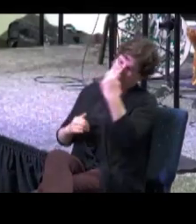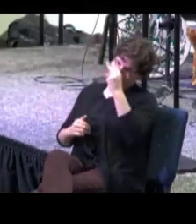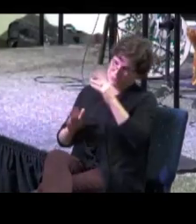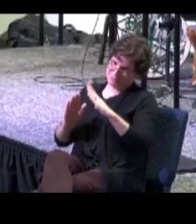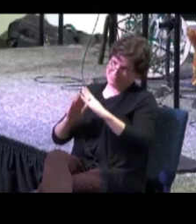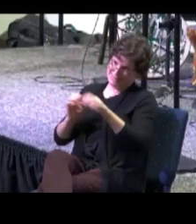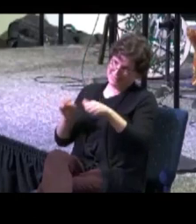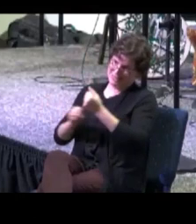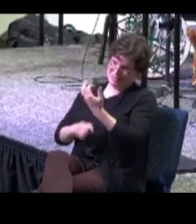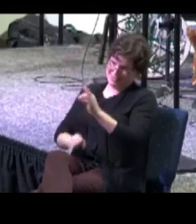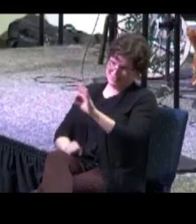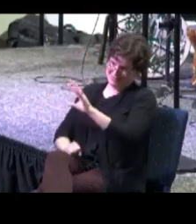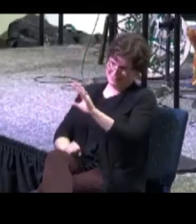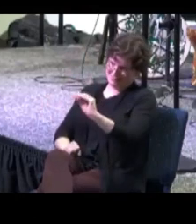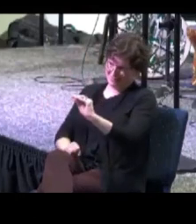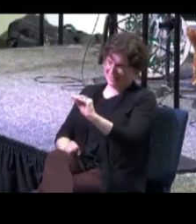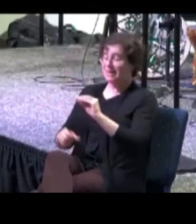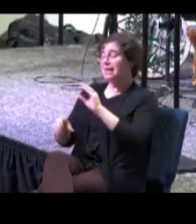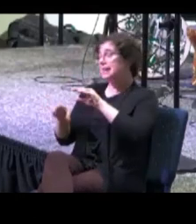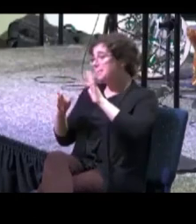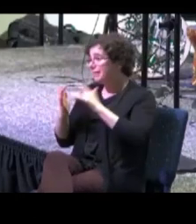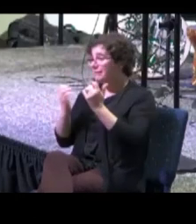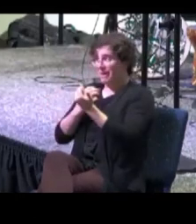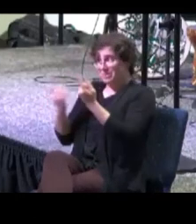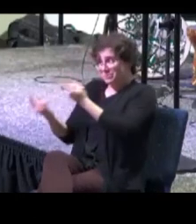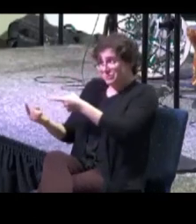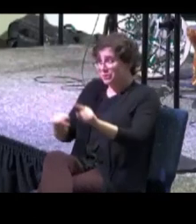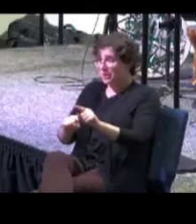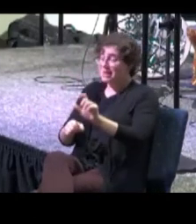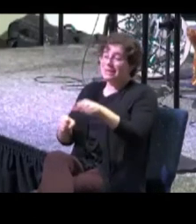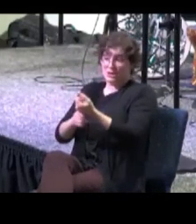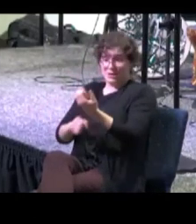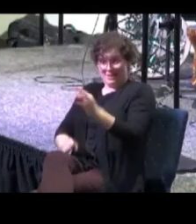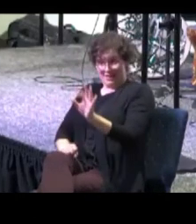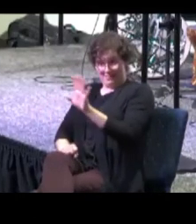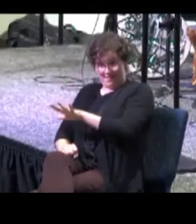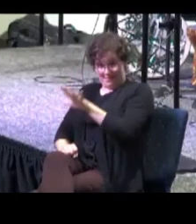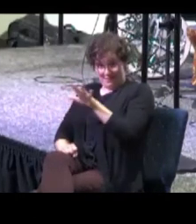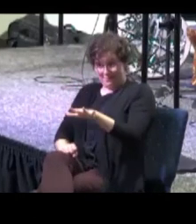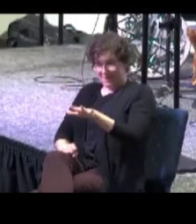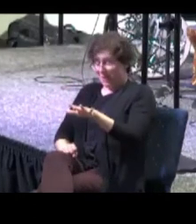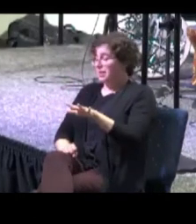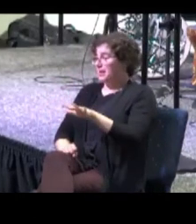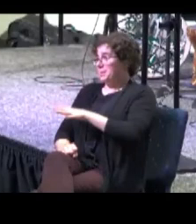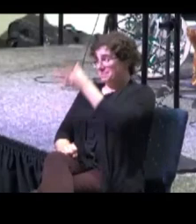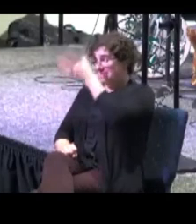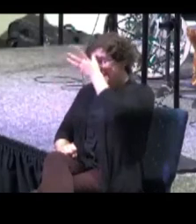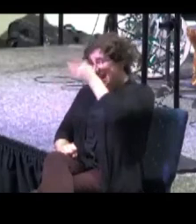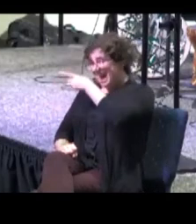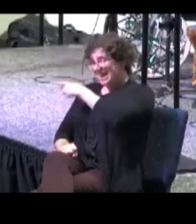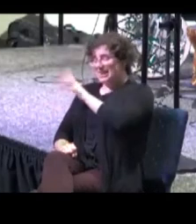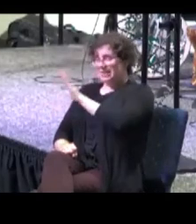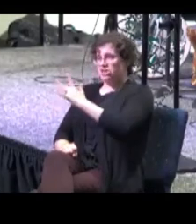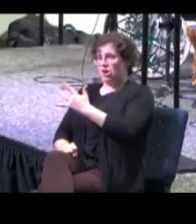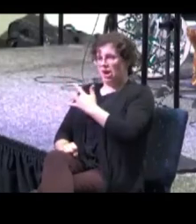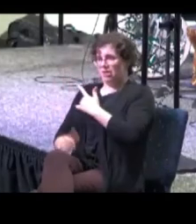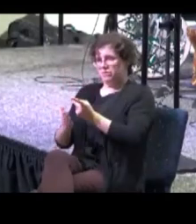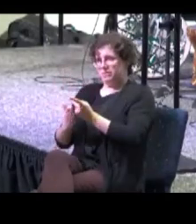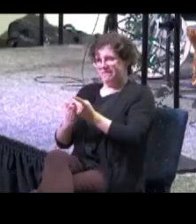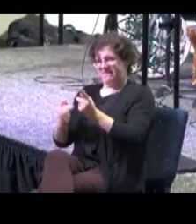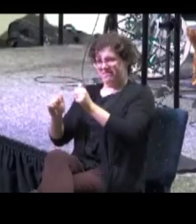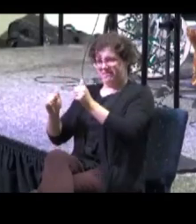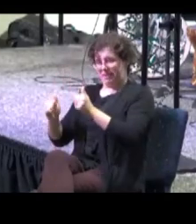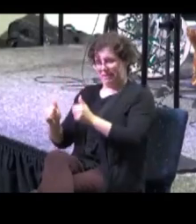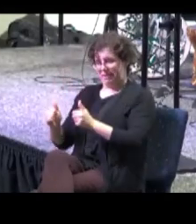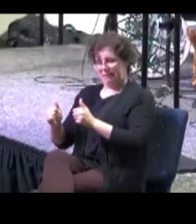1950, in the middle of all of this. And by 1955, Dad's heart was clearly giving out. The